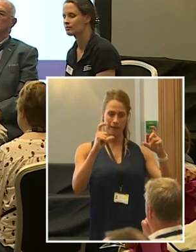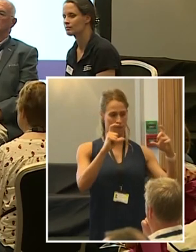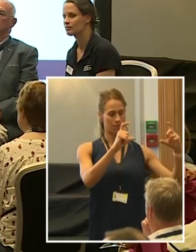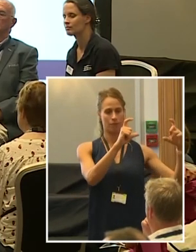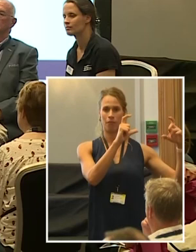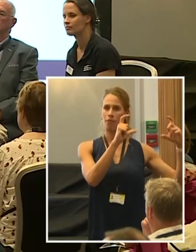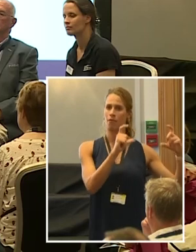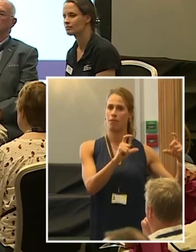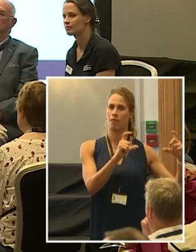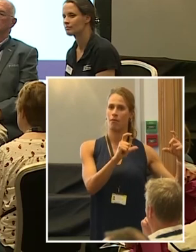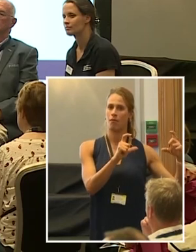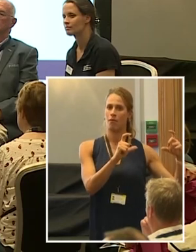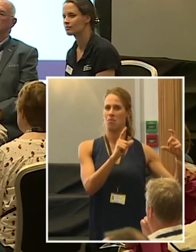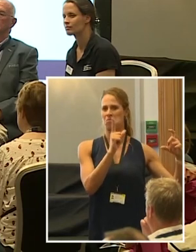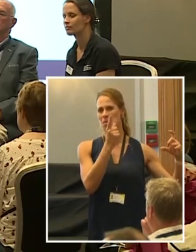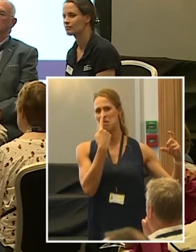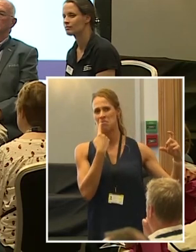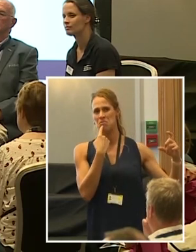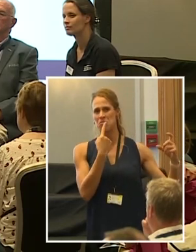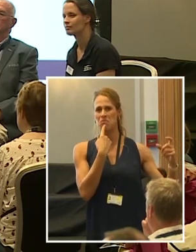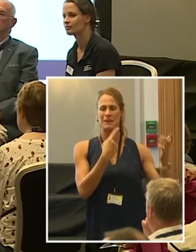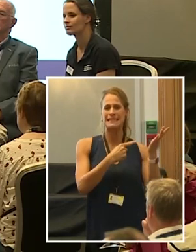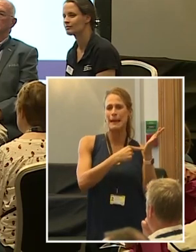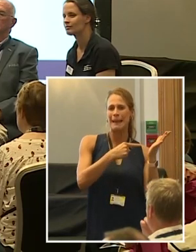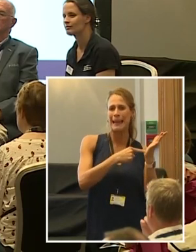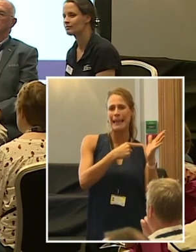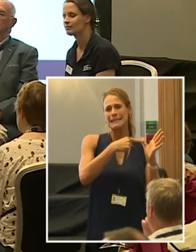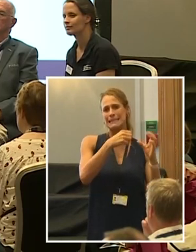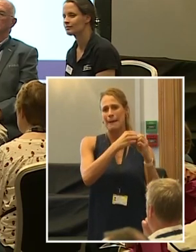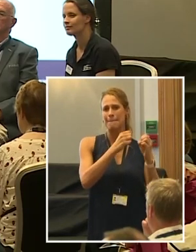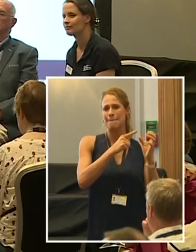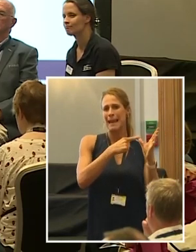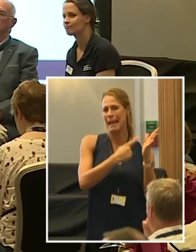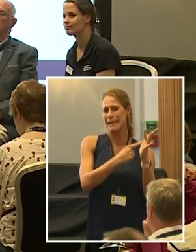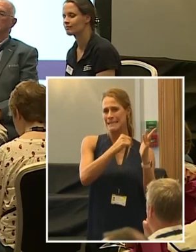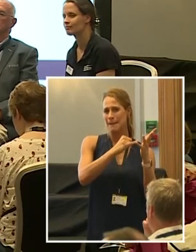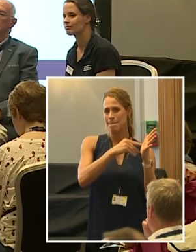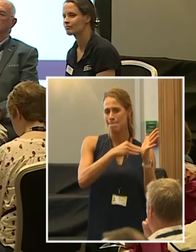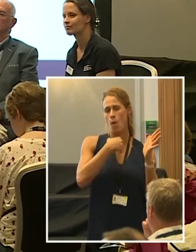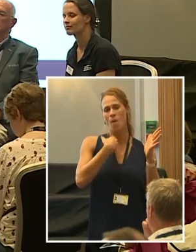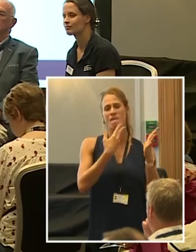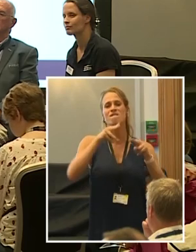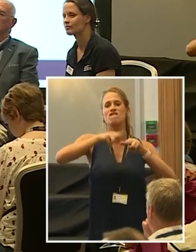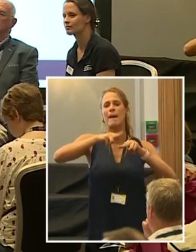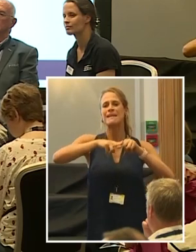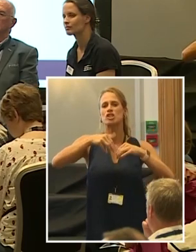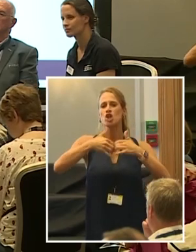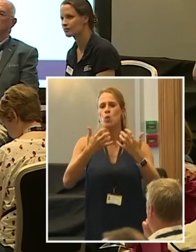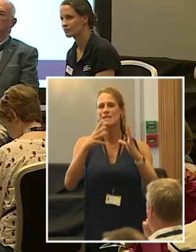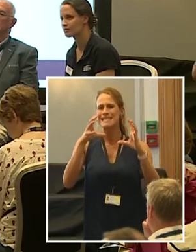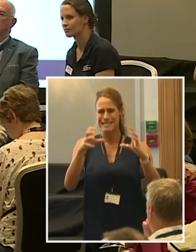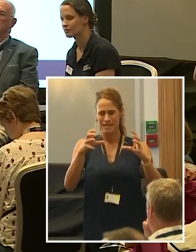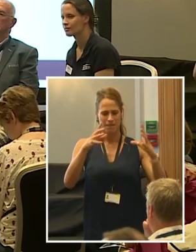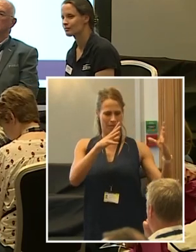looking at metabolism or phagocytosis, can actually tell us, actually, this is what we predict